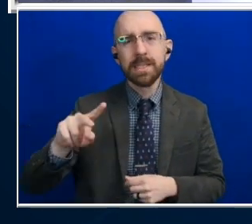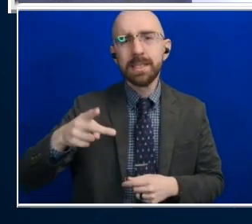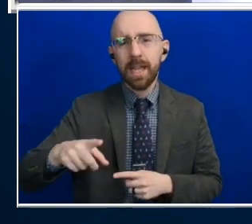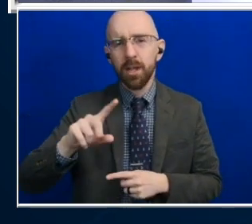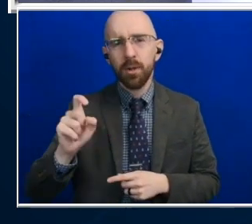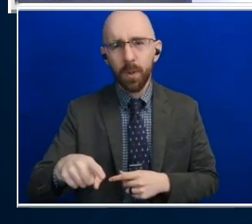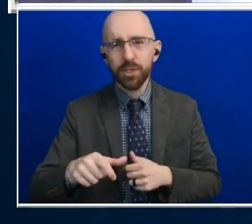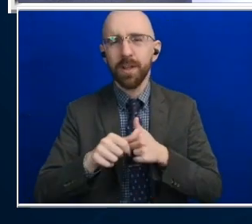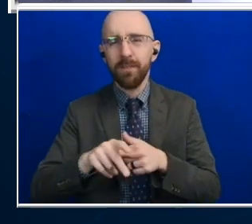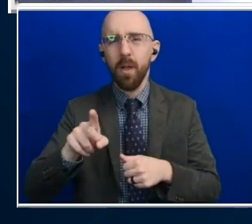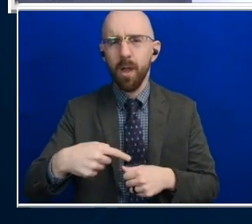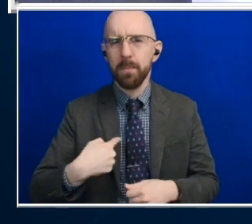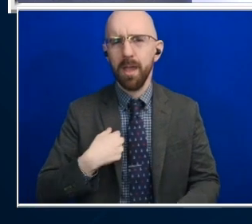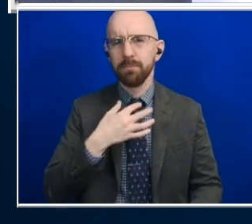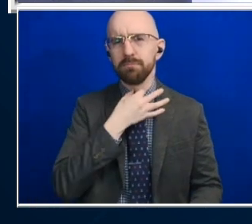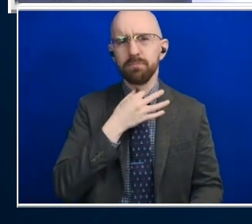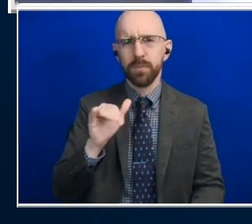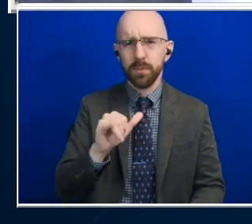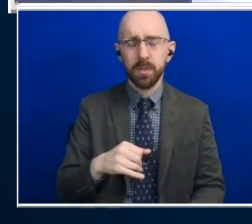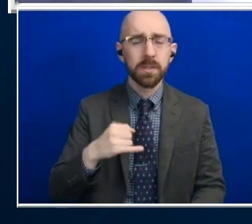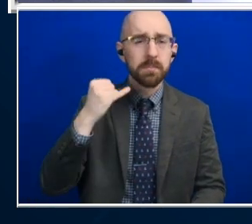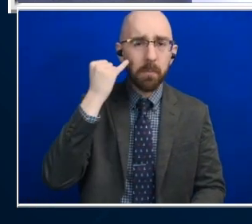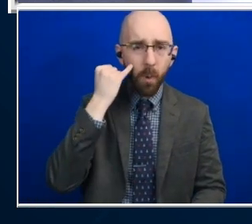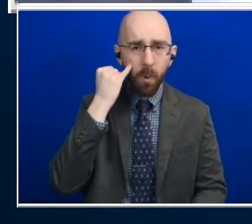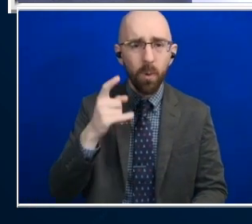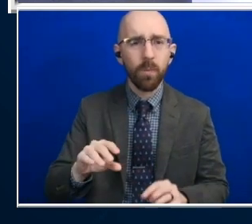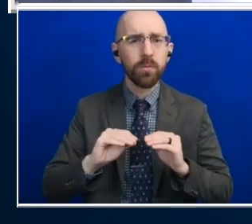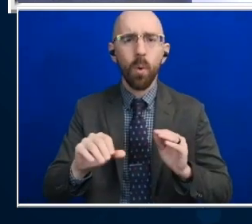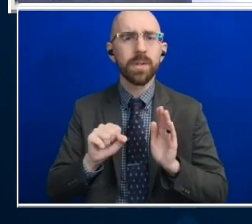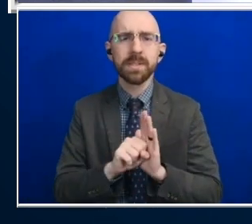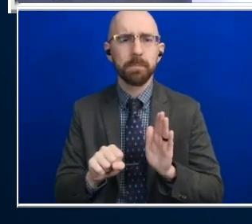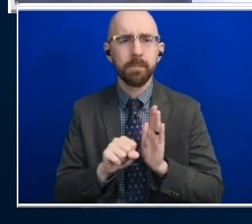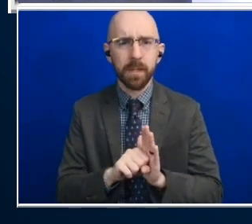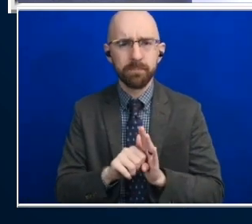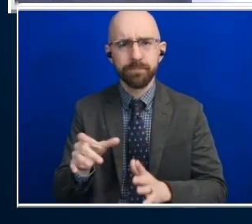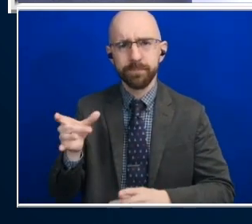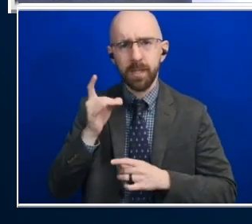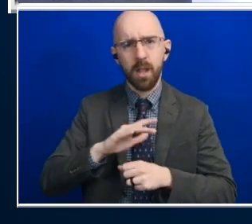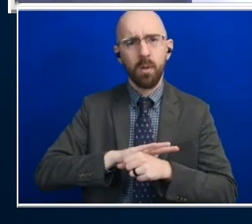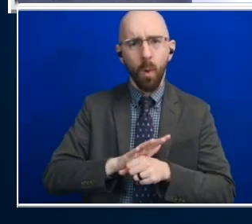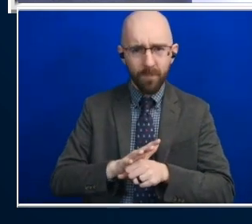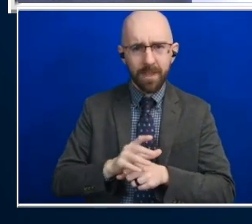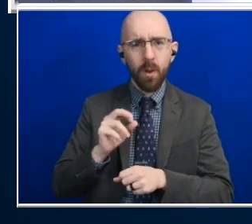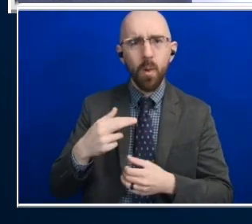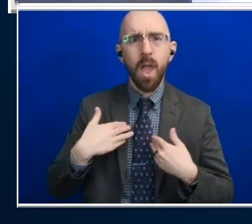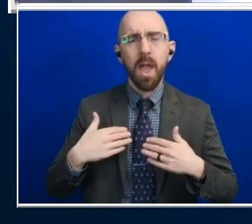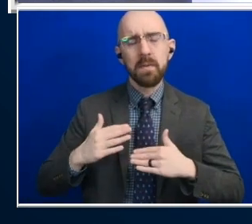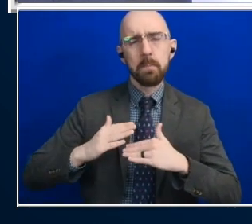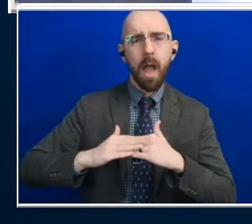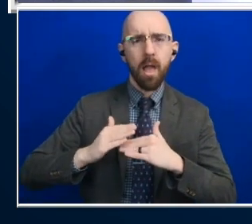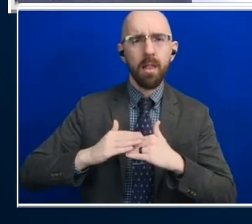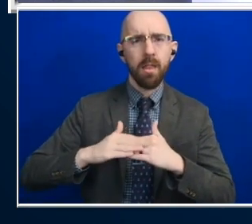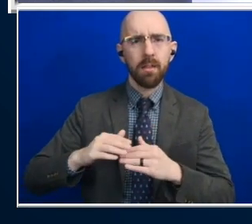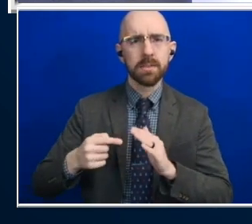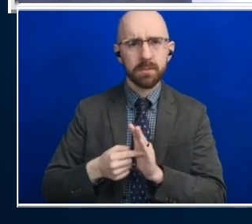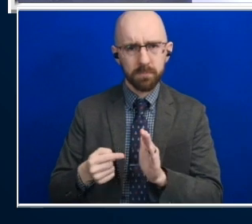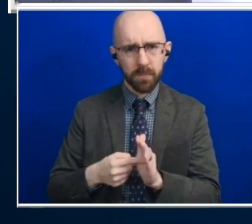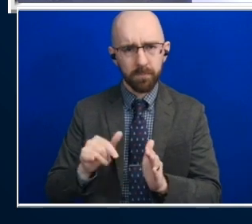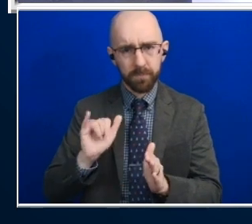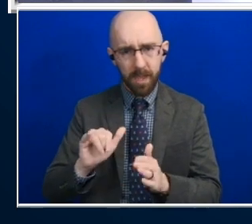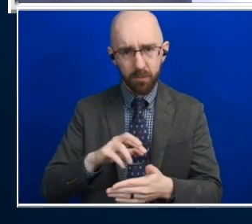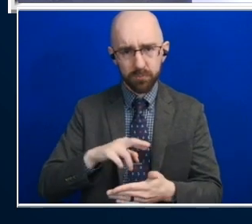too. Let's say that you're asymptomatic and you get COVID, or you have mild symptoms. Does that ever result in long